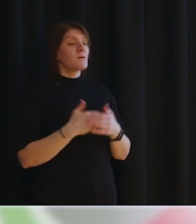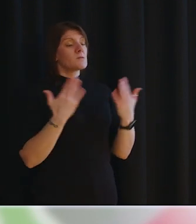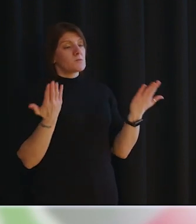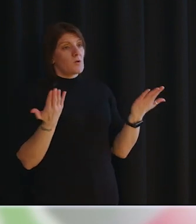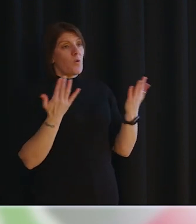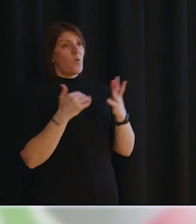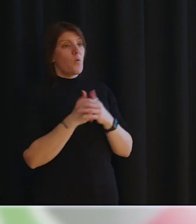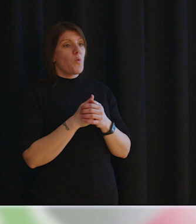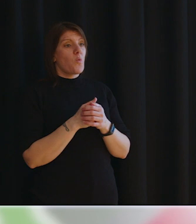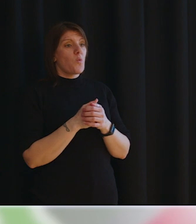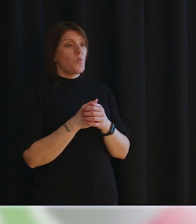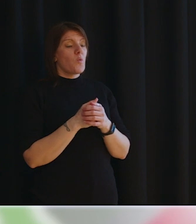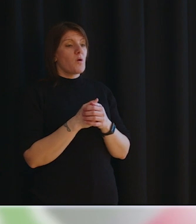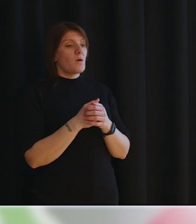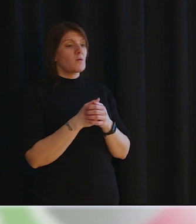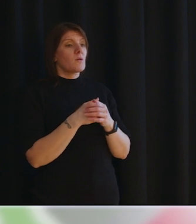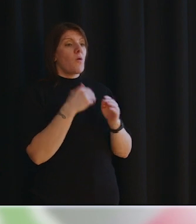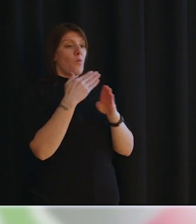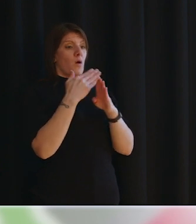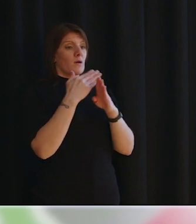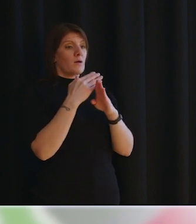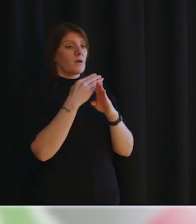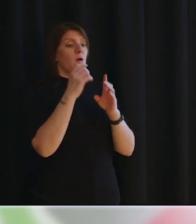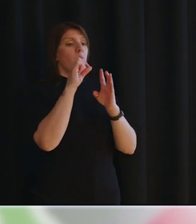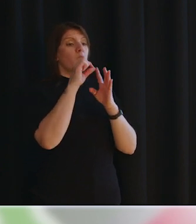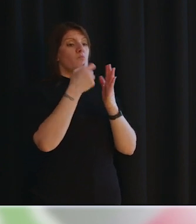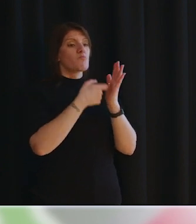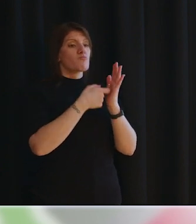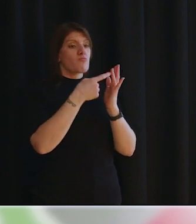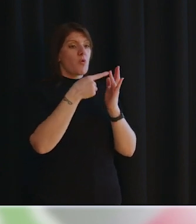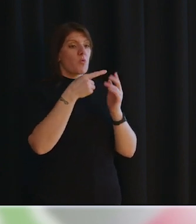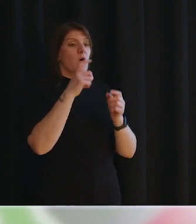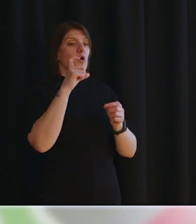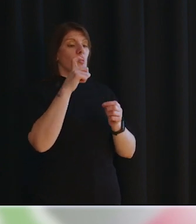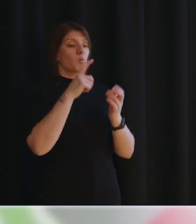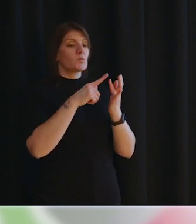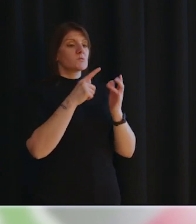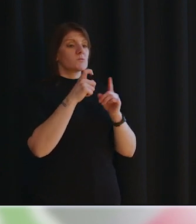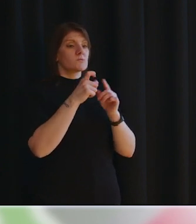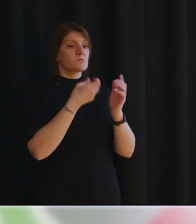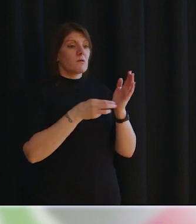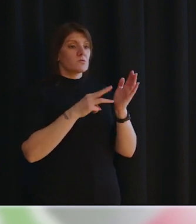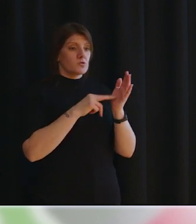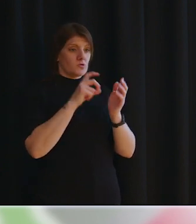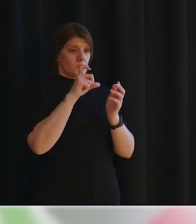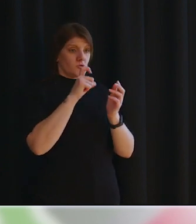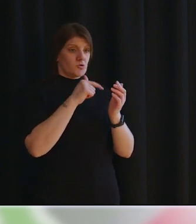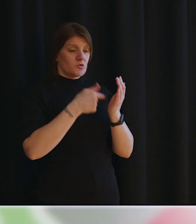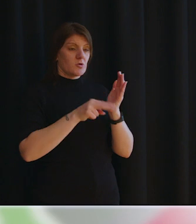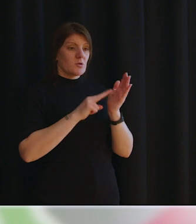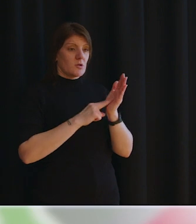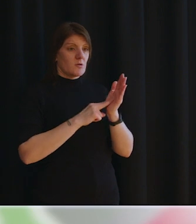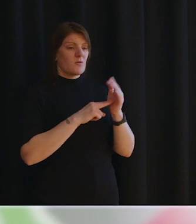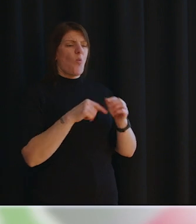So partnership working and co-production, as I mentioned at the start, co-production is a really important part